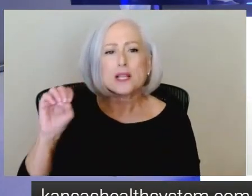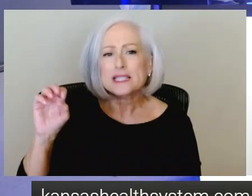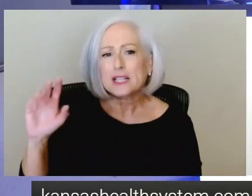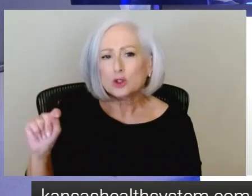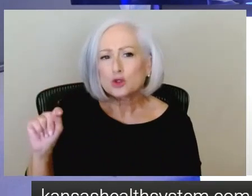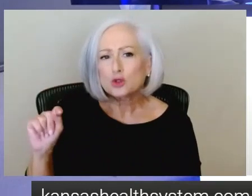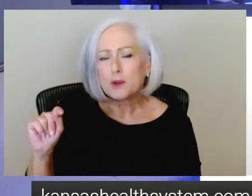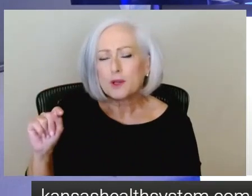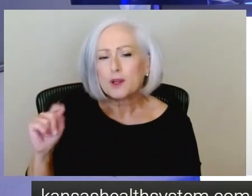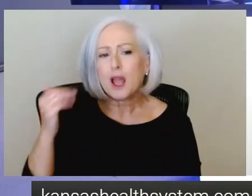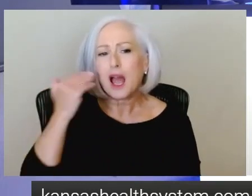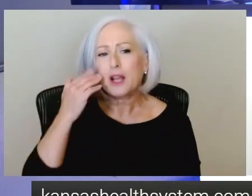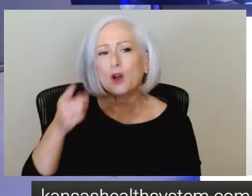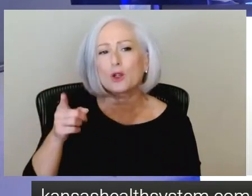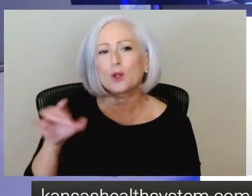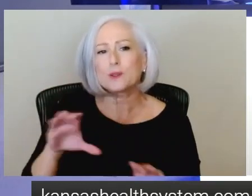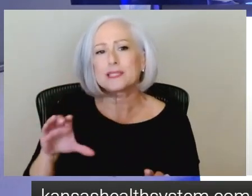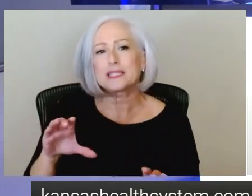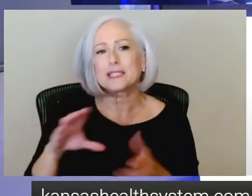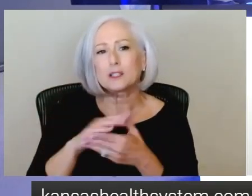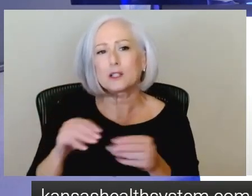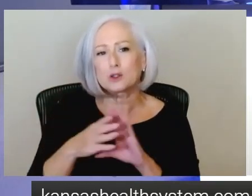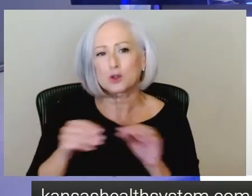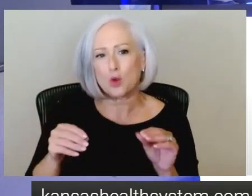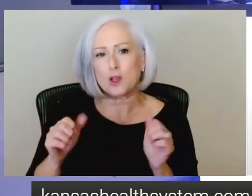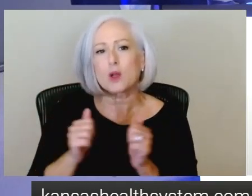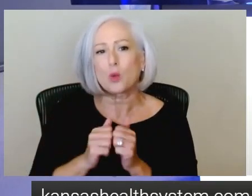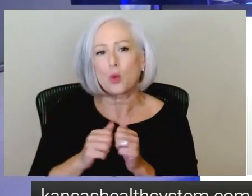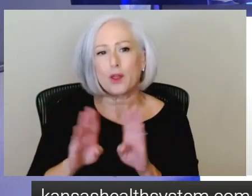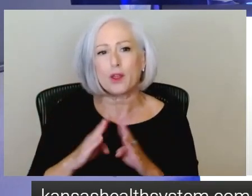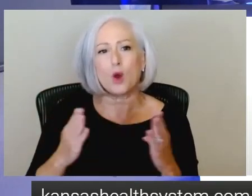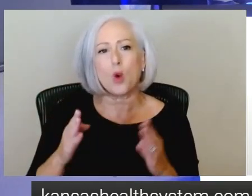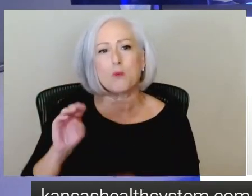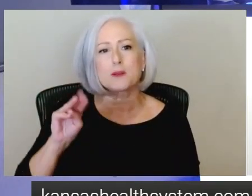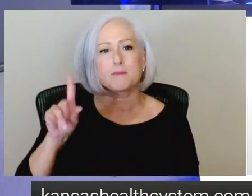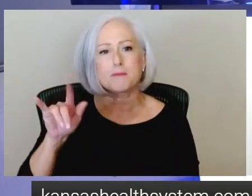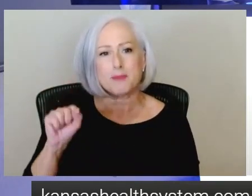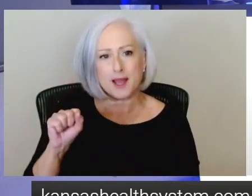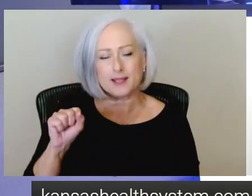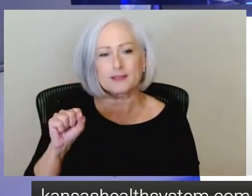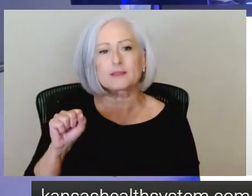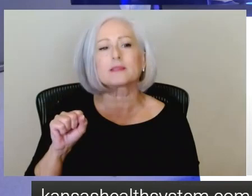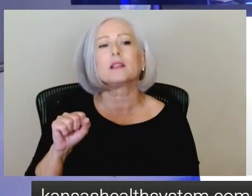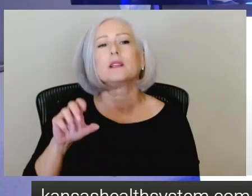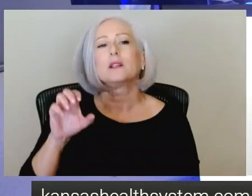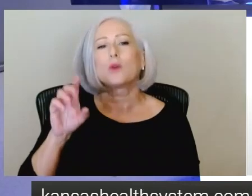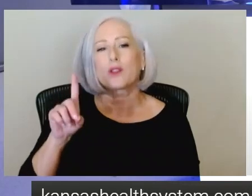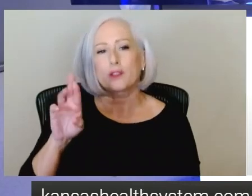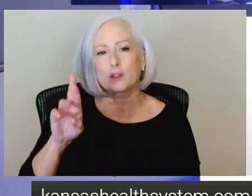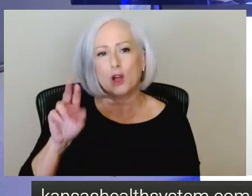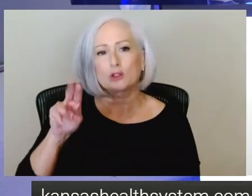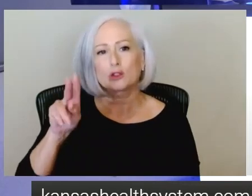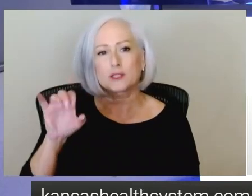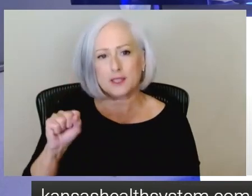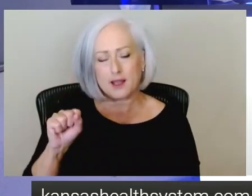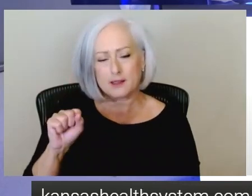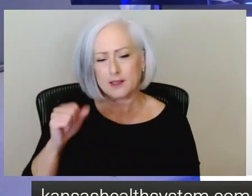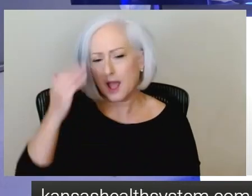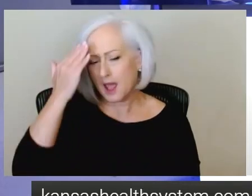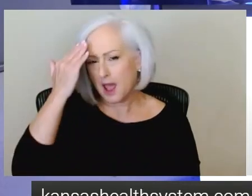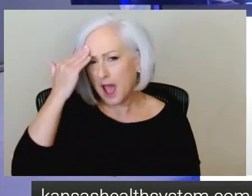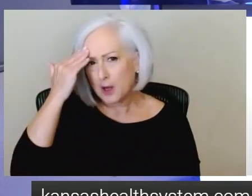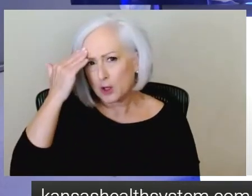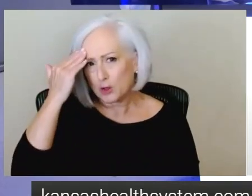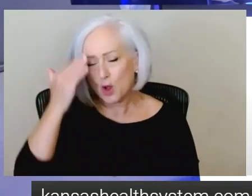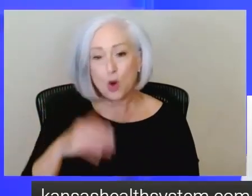a story on this on open mics with Dr. Stites, and so I wanted to see how do you know the difference between, is it this or is it something else